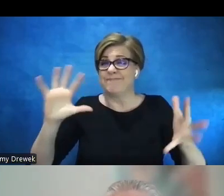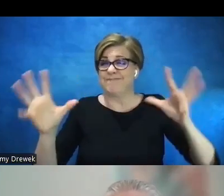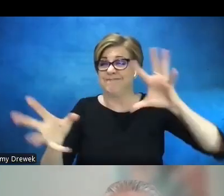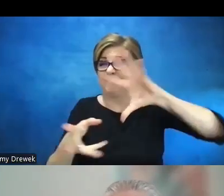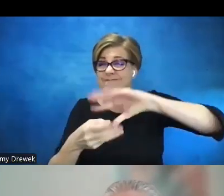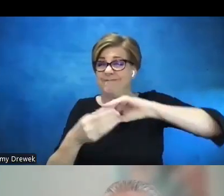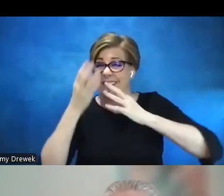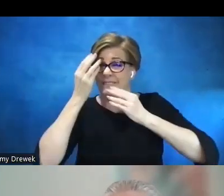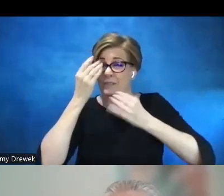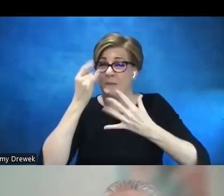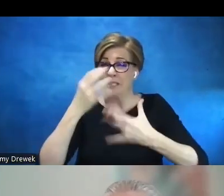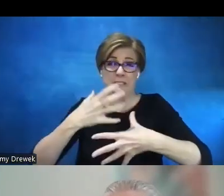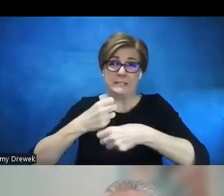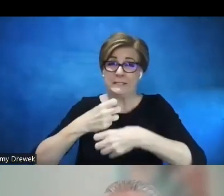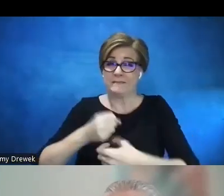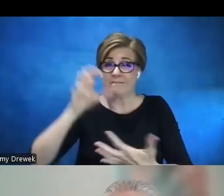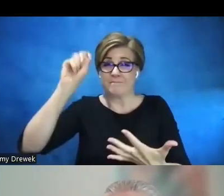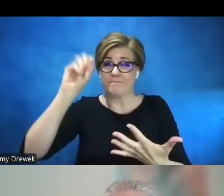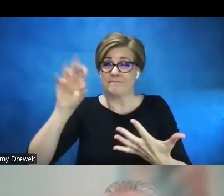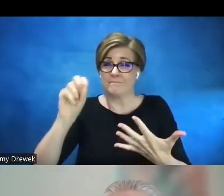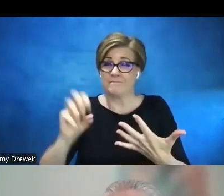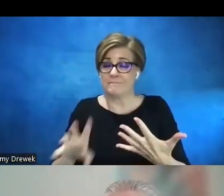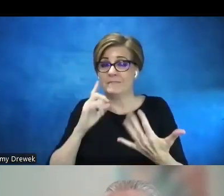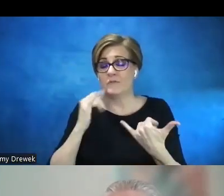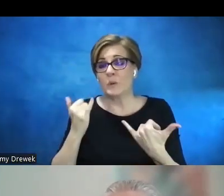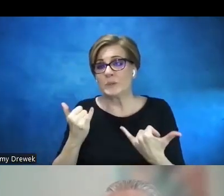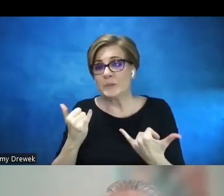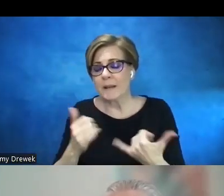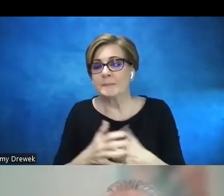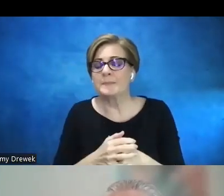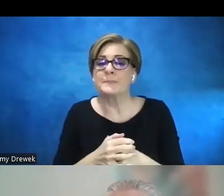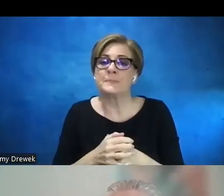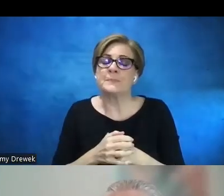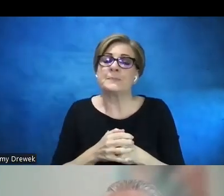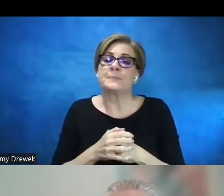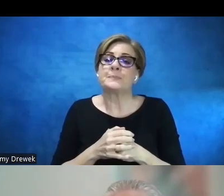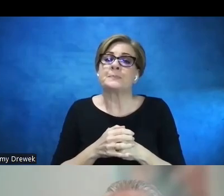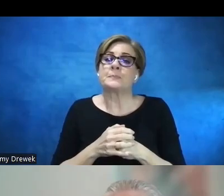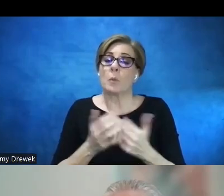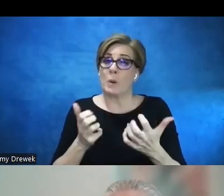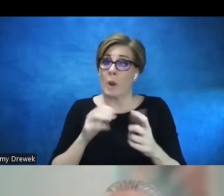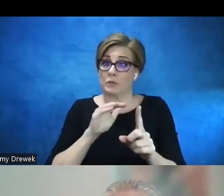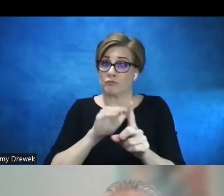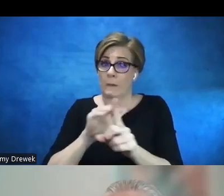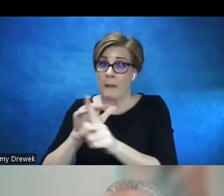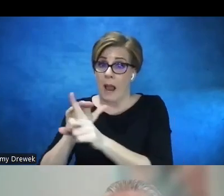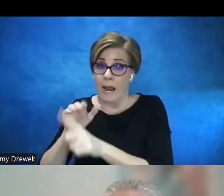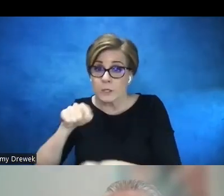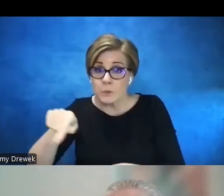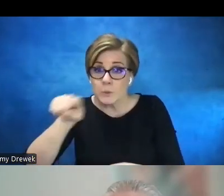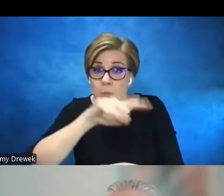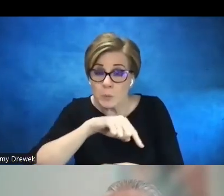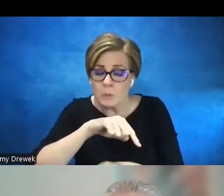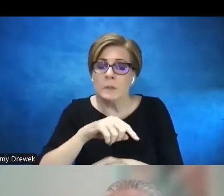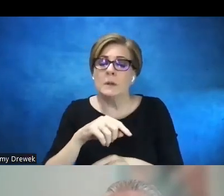in such a concise framework so that you have a lot to absorb. We do want to remind people that there are a lot of really valuable